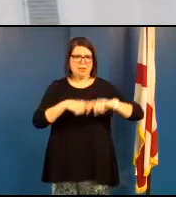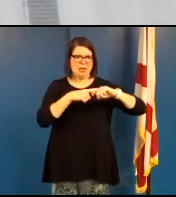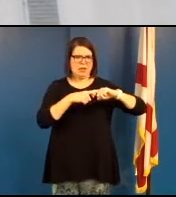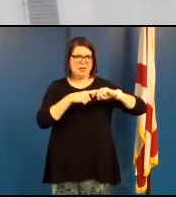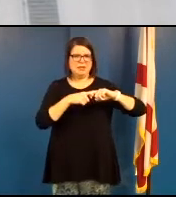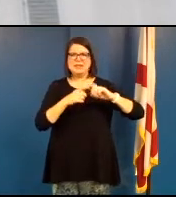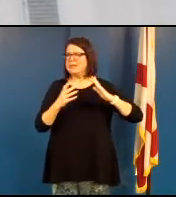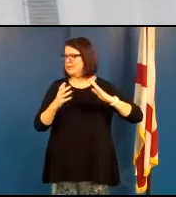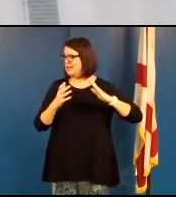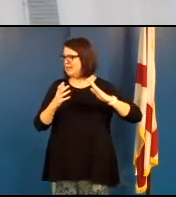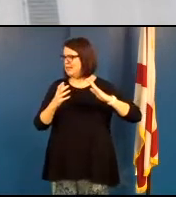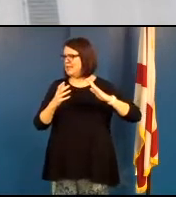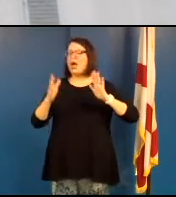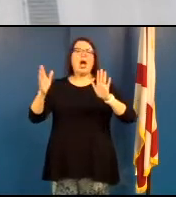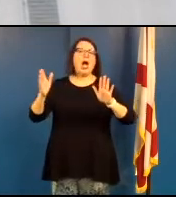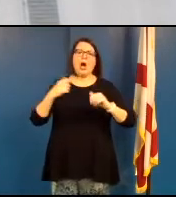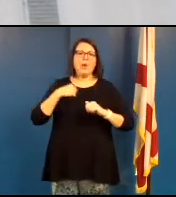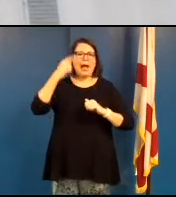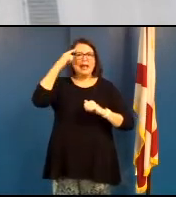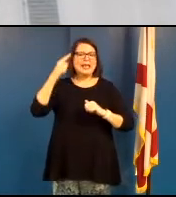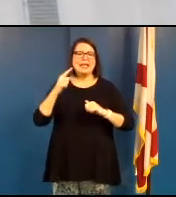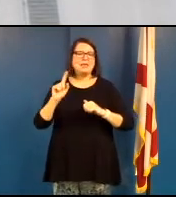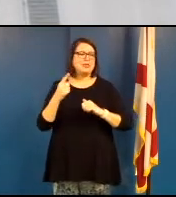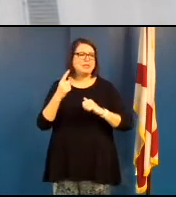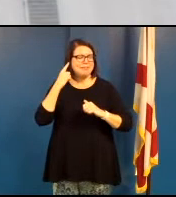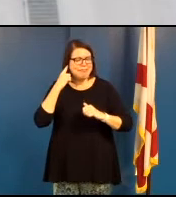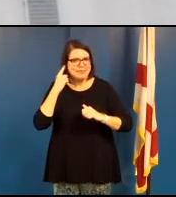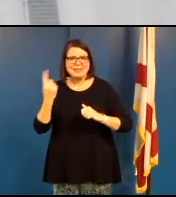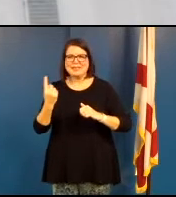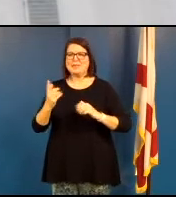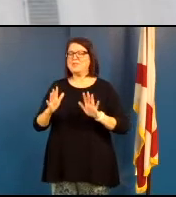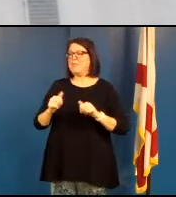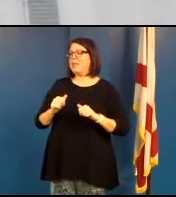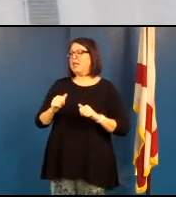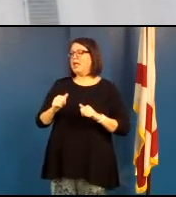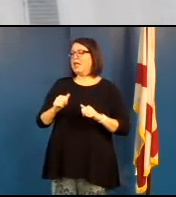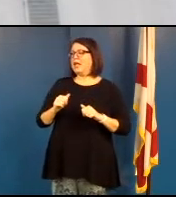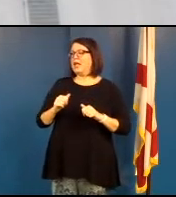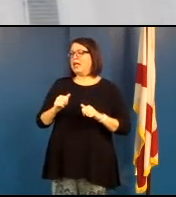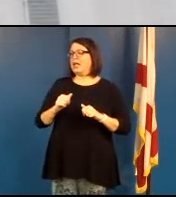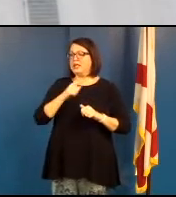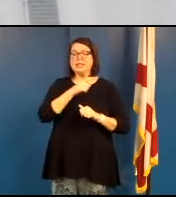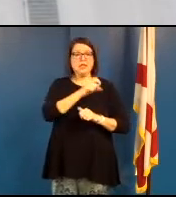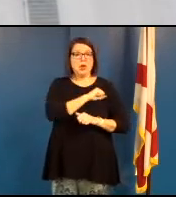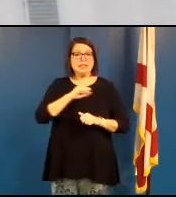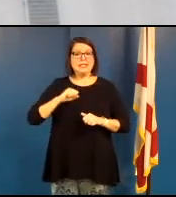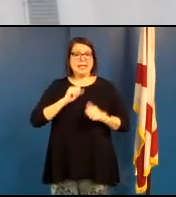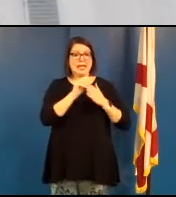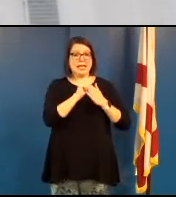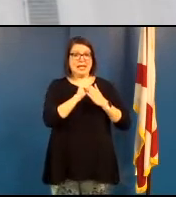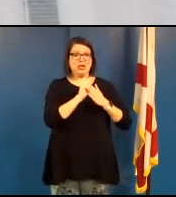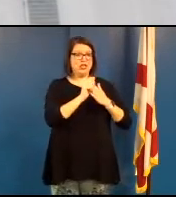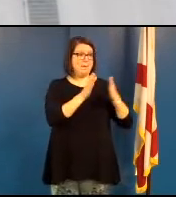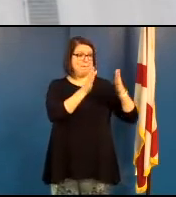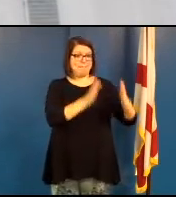Guess what? Okay, I thought it must've been a reverberation. Senate leadership, as I mentioned, Wilton Simpson is the Senate president.